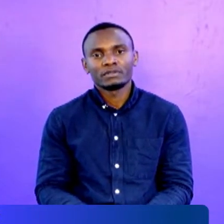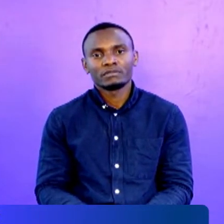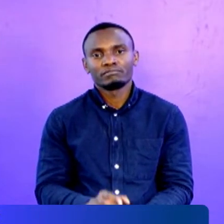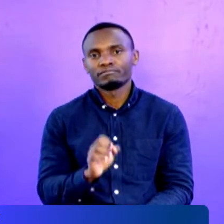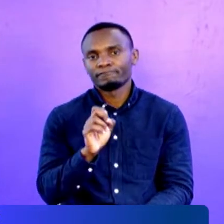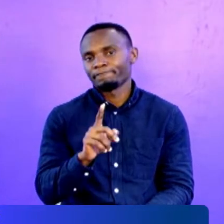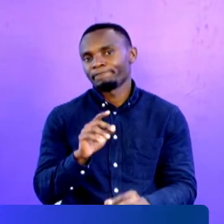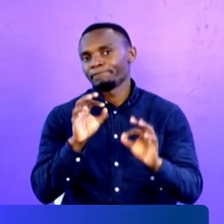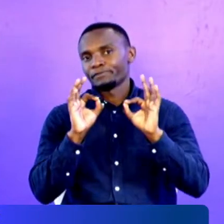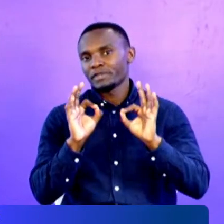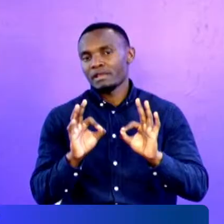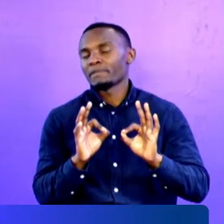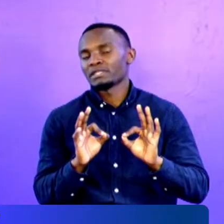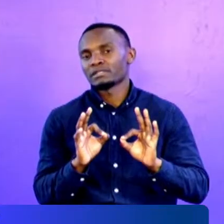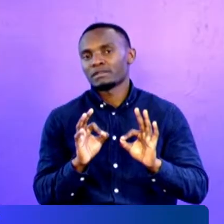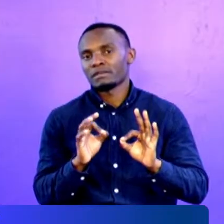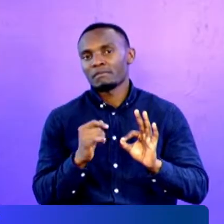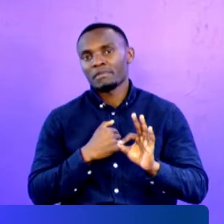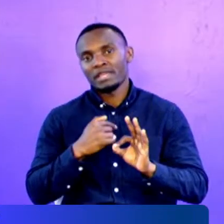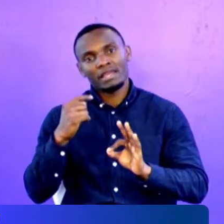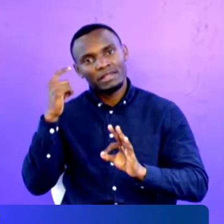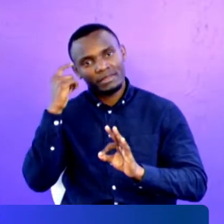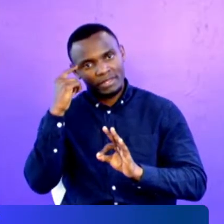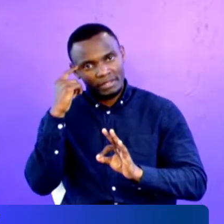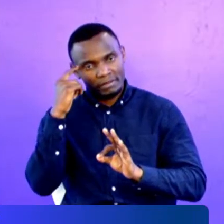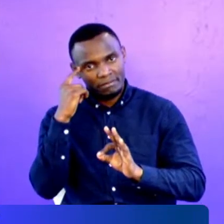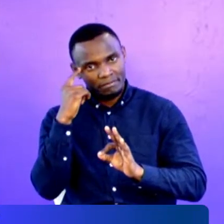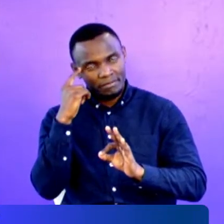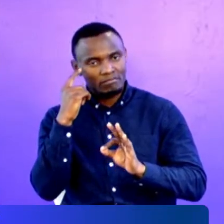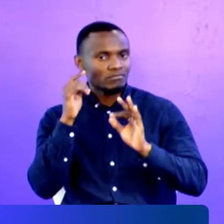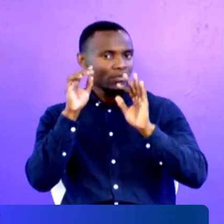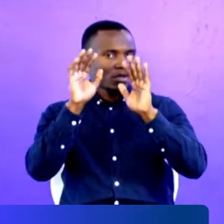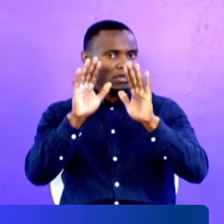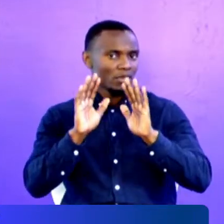I think the main important thing is that